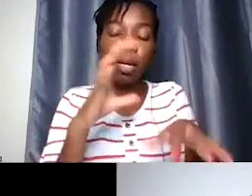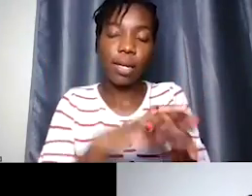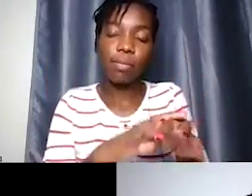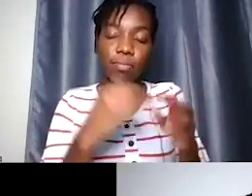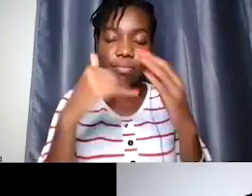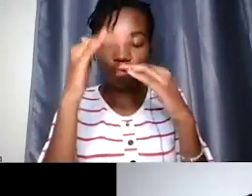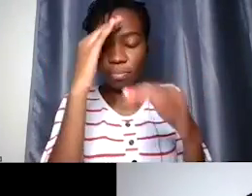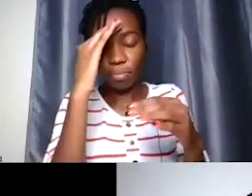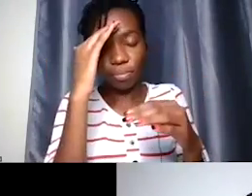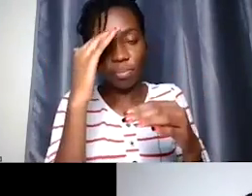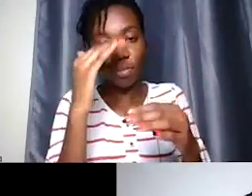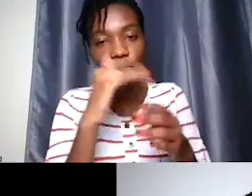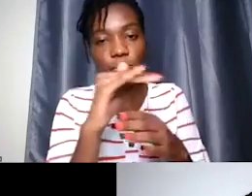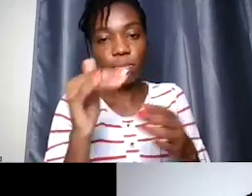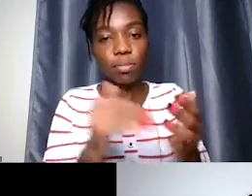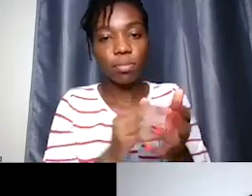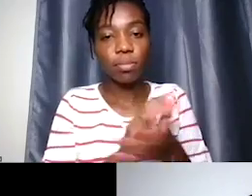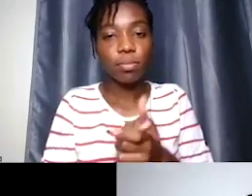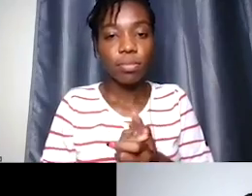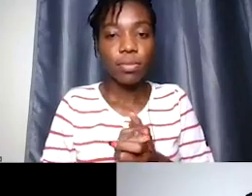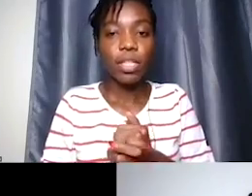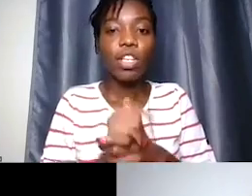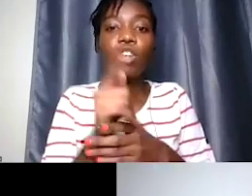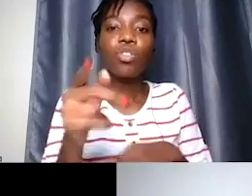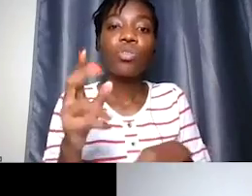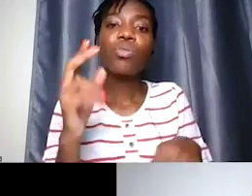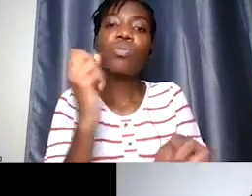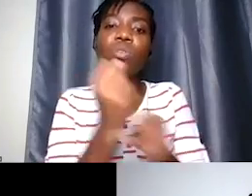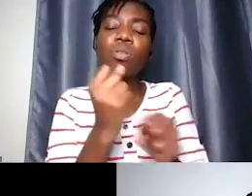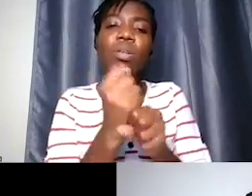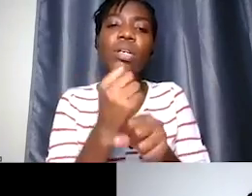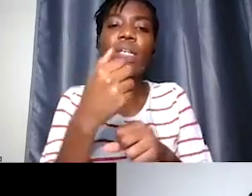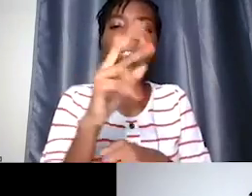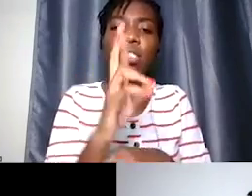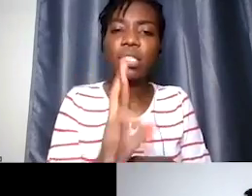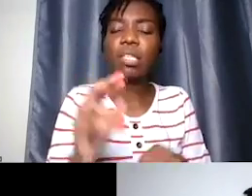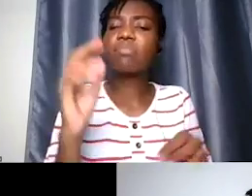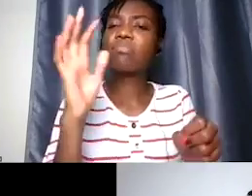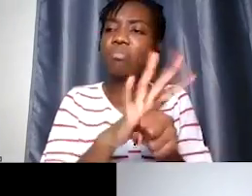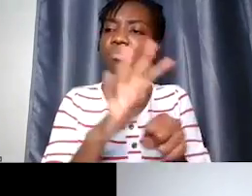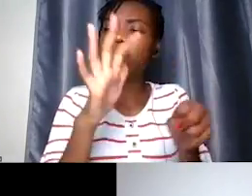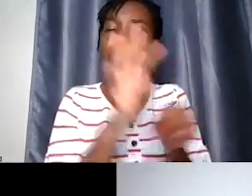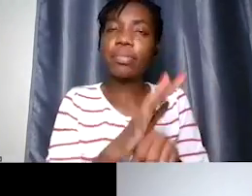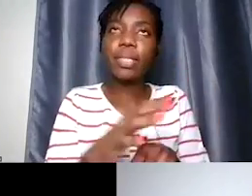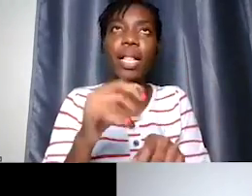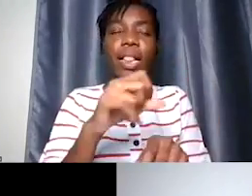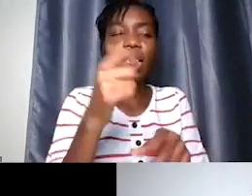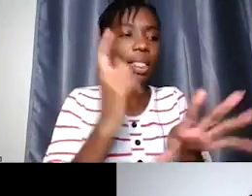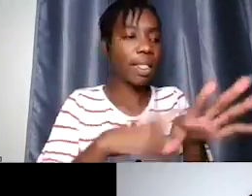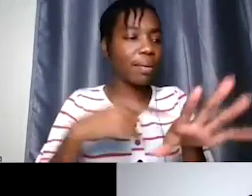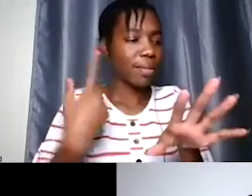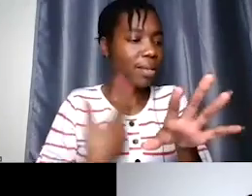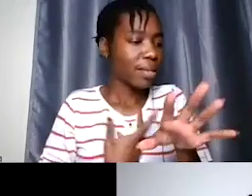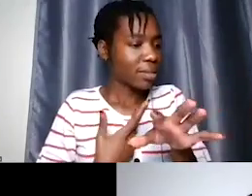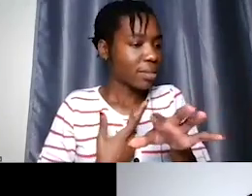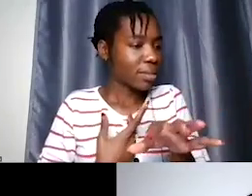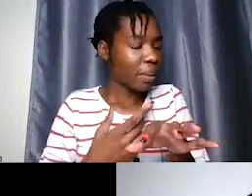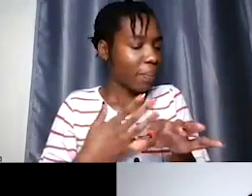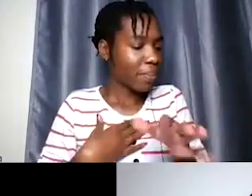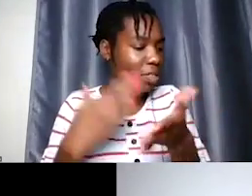Frank, you have referred to HR severally, and my friend and I were talking about it the other day when I shared the flyer, and they were